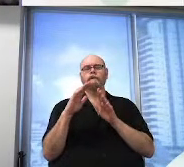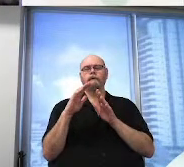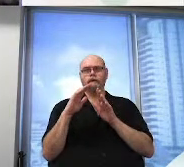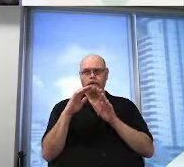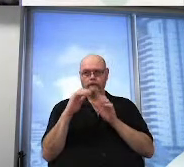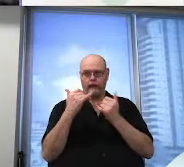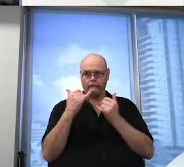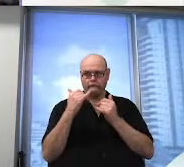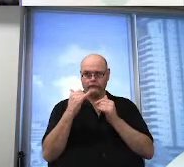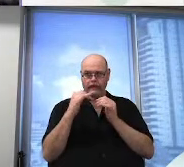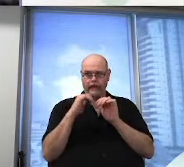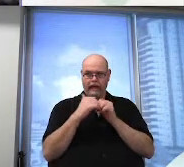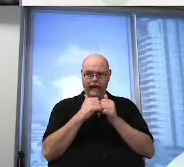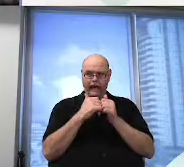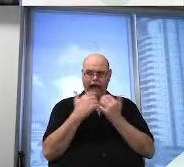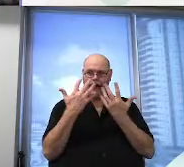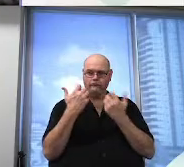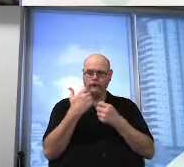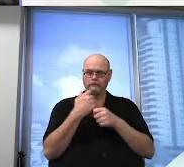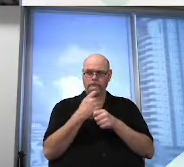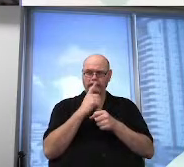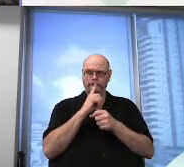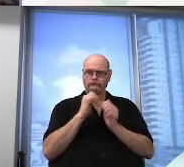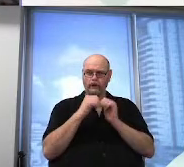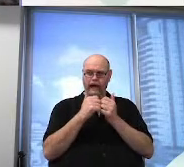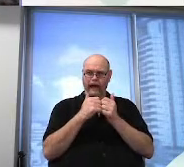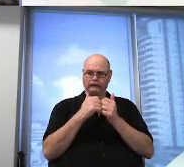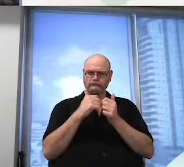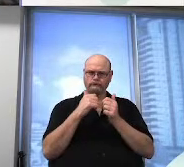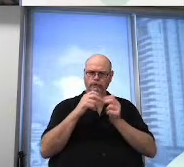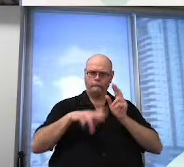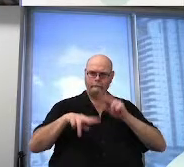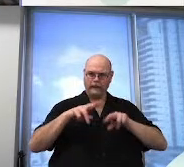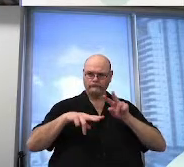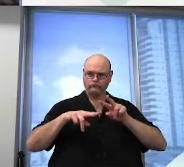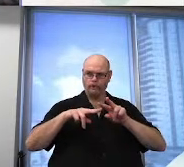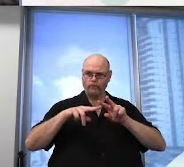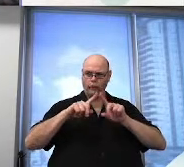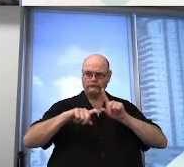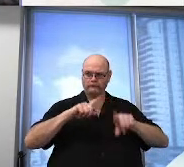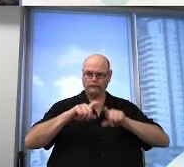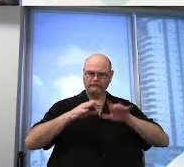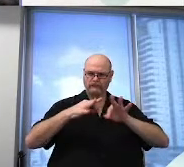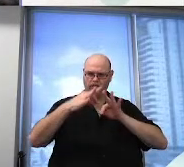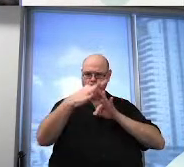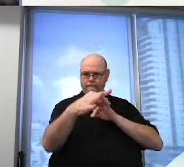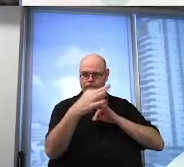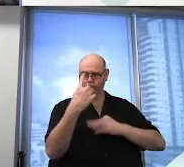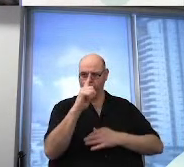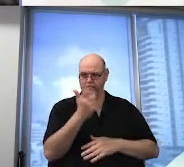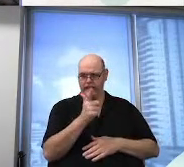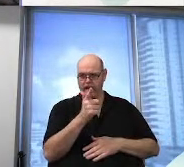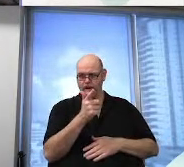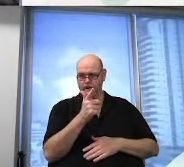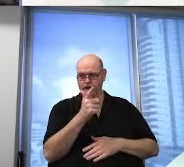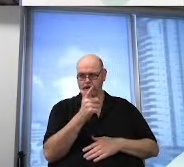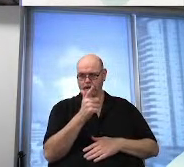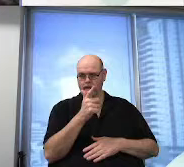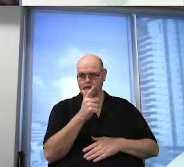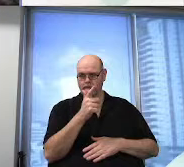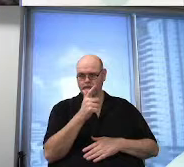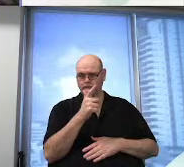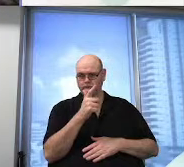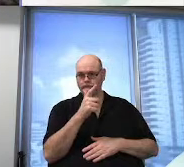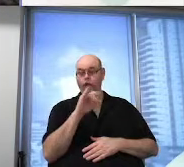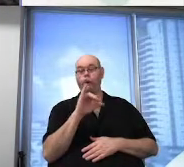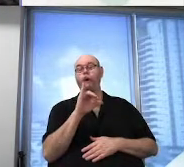You hear me? Yes, ma'am. No, Now I okay. can, yes. I just want to make sure how we are going to monitor the questions that are being deferred for the federal funds